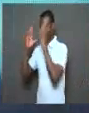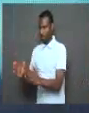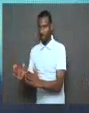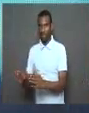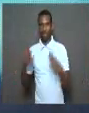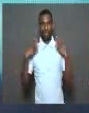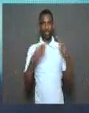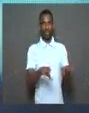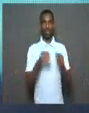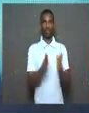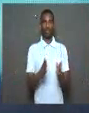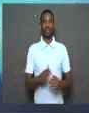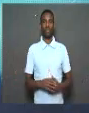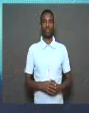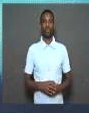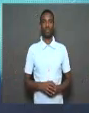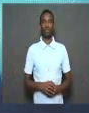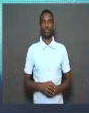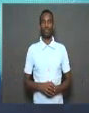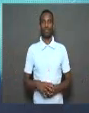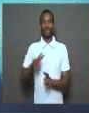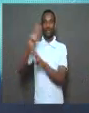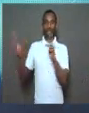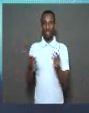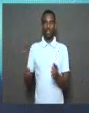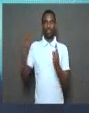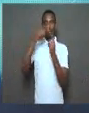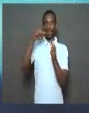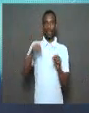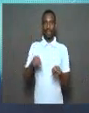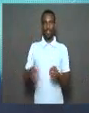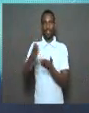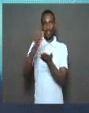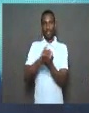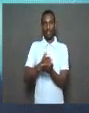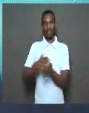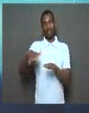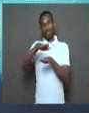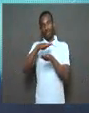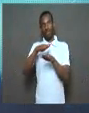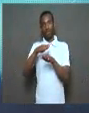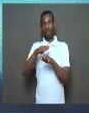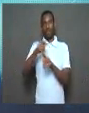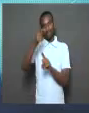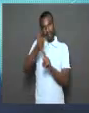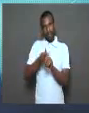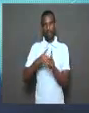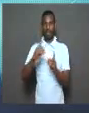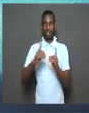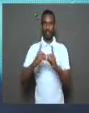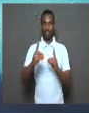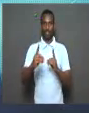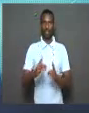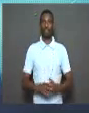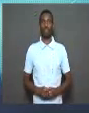Hello, teacher. Hello, students. Welcome to today's lesson on